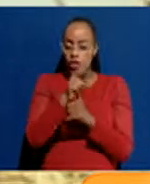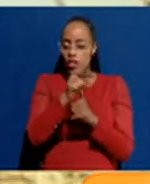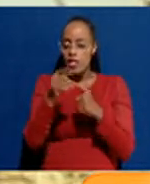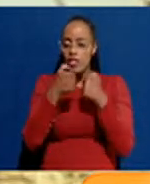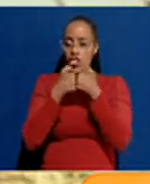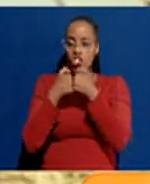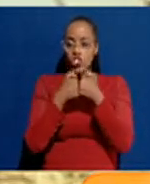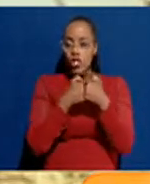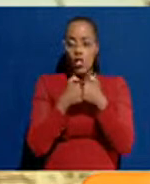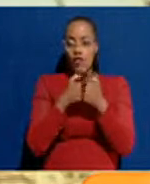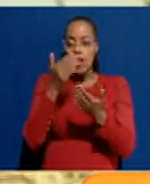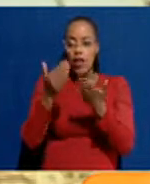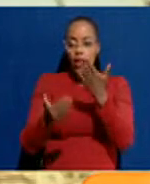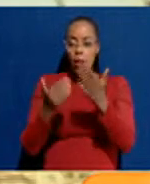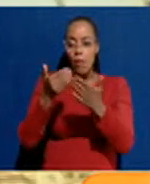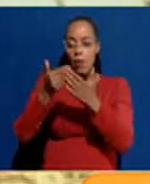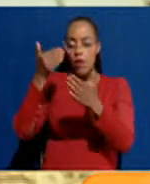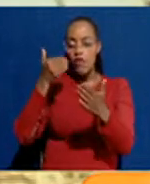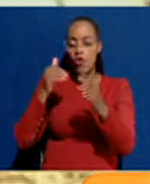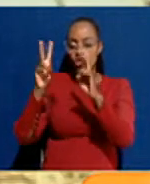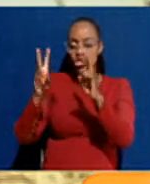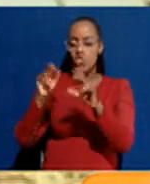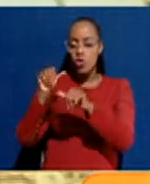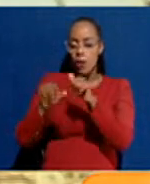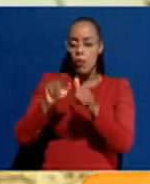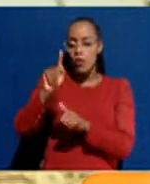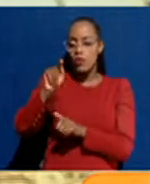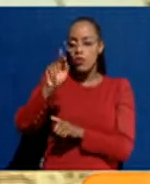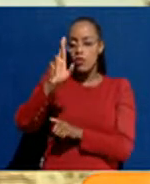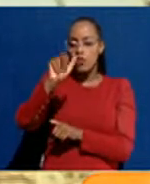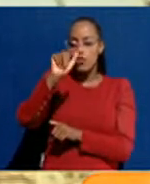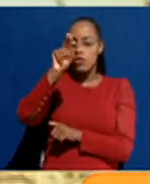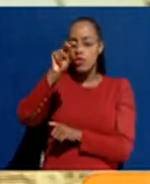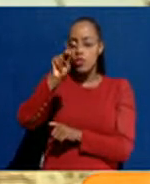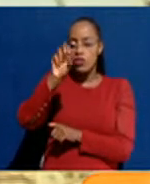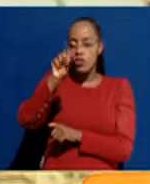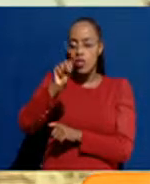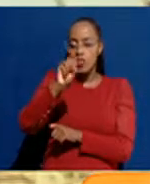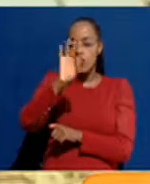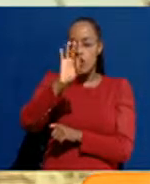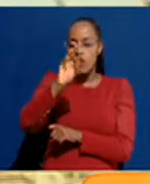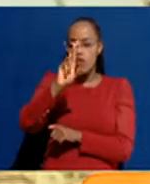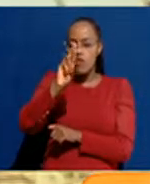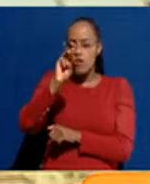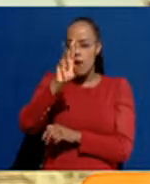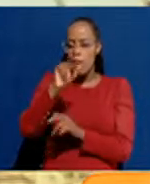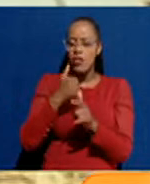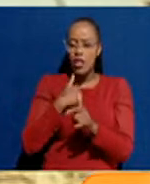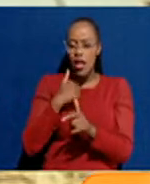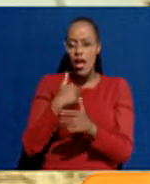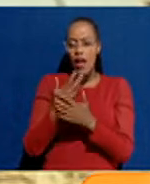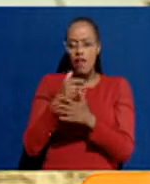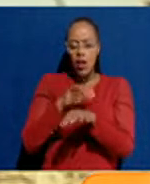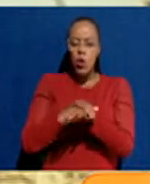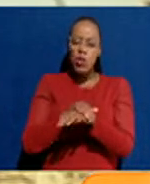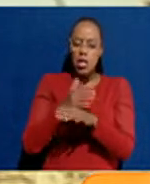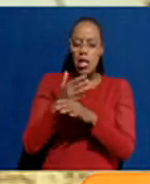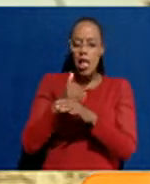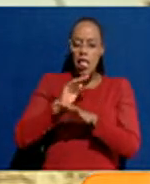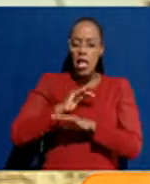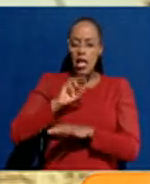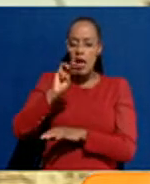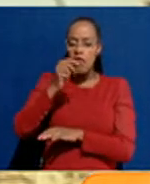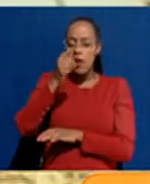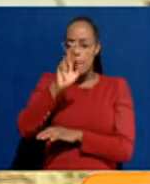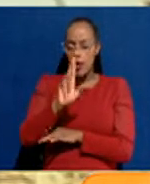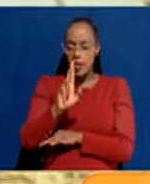challenges, and maybe even before coming to transformers, we've now received a very, at least a sizable consignment of meters. And I'm